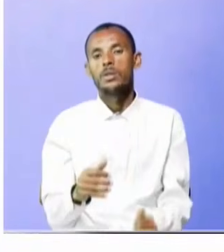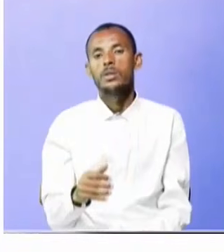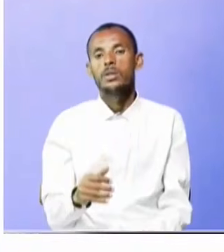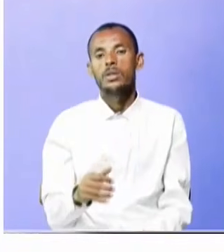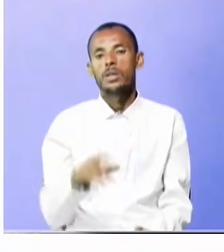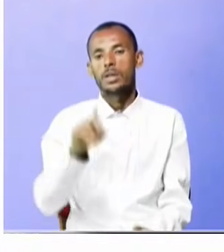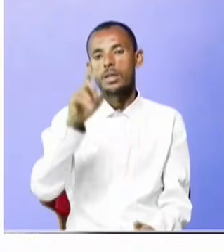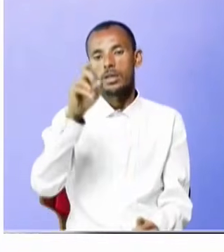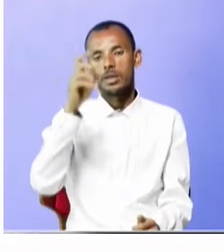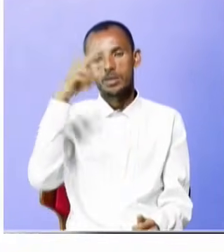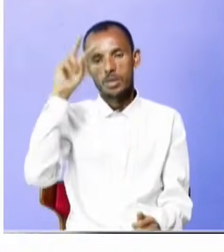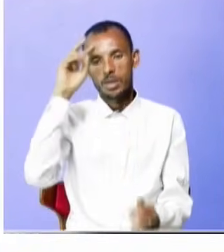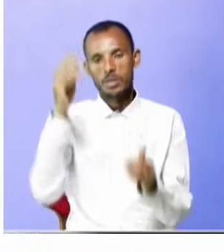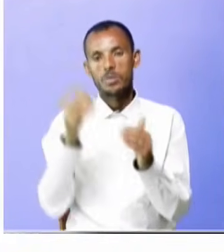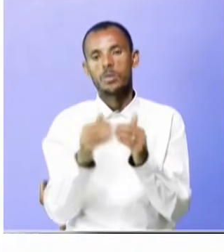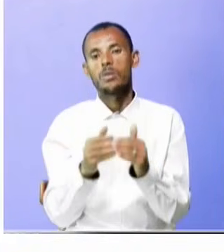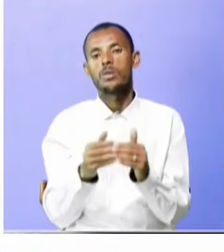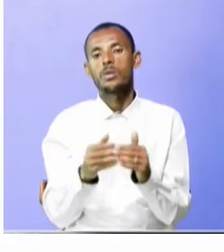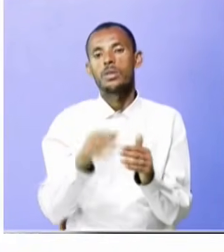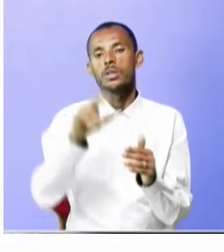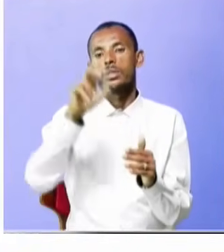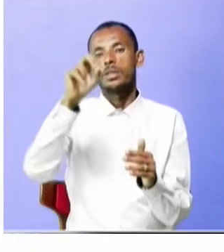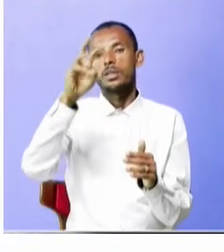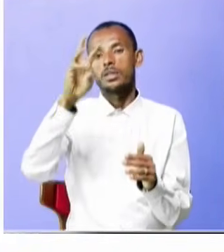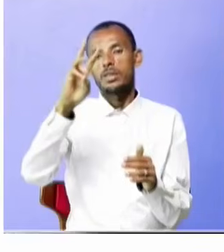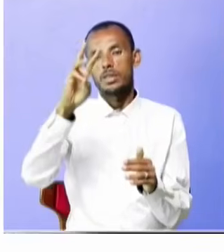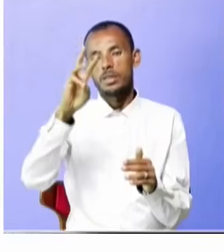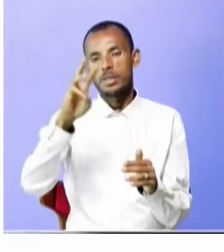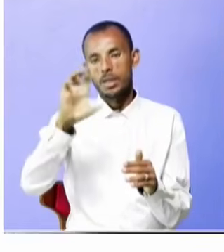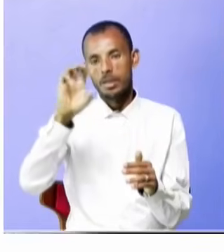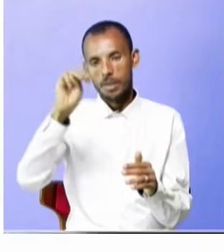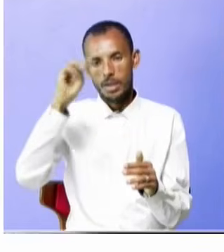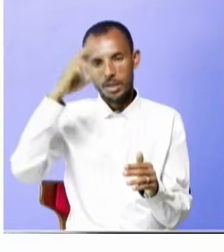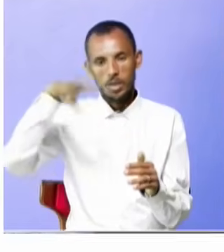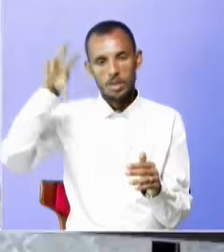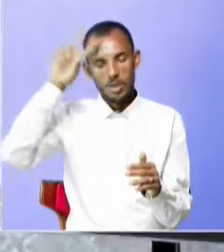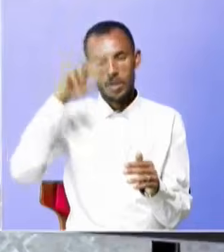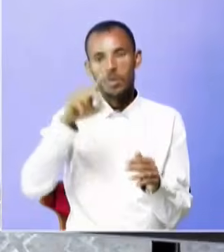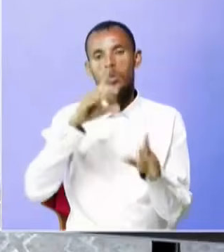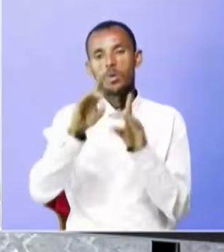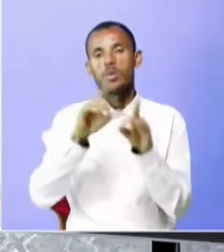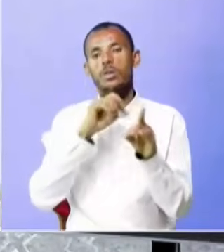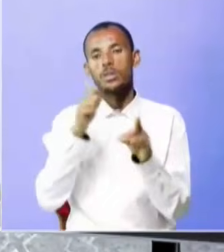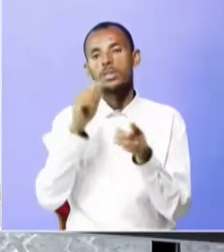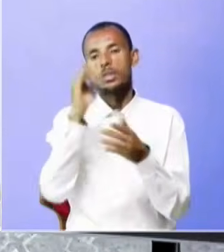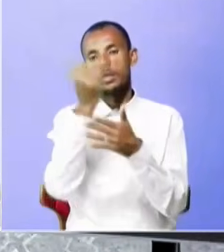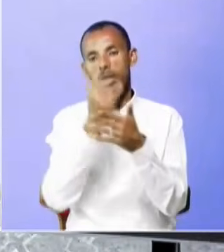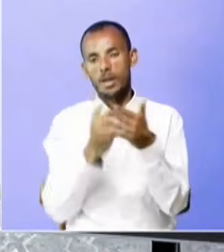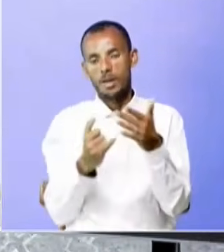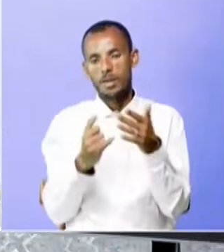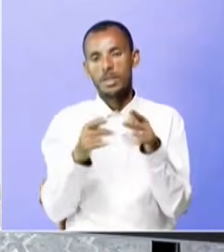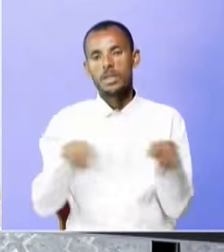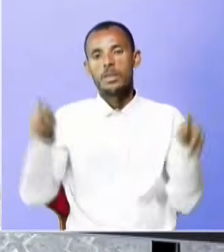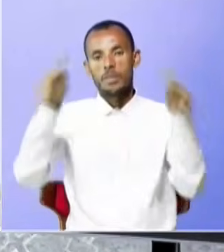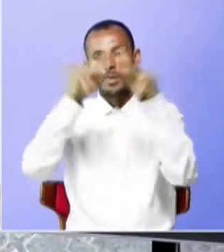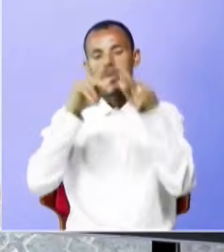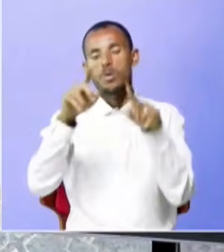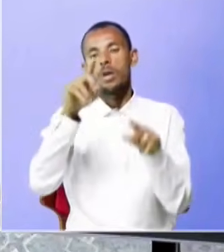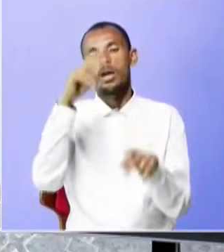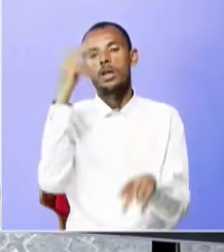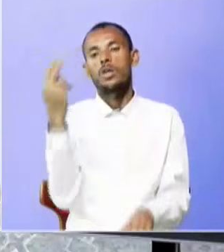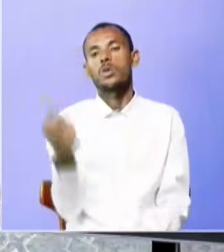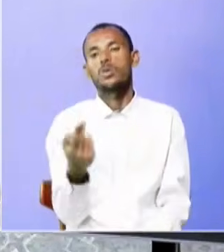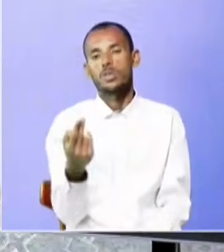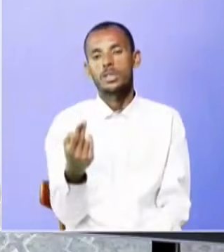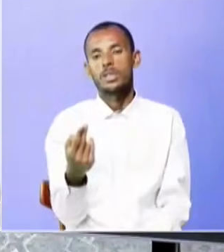is equal to 36 centimeter square. By the way, you don't need to sketch the pyramid. You can apply